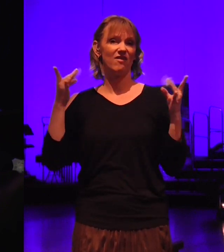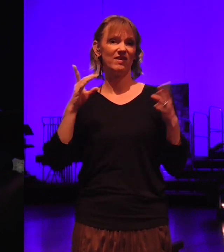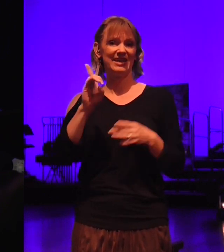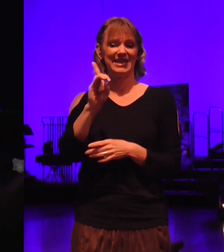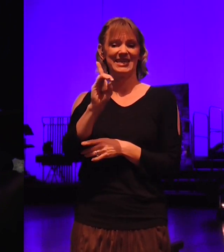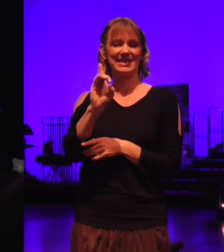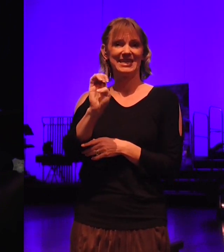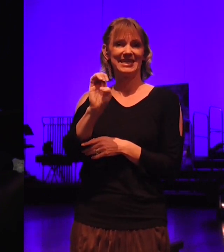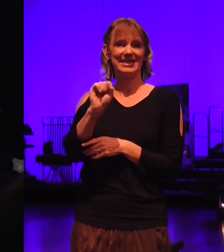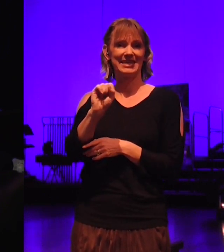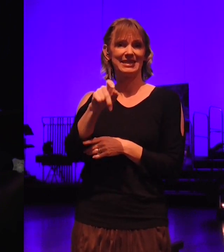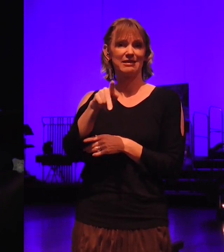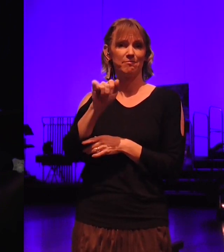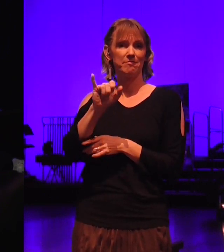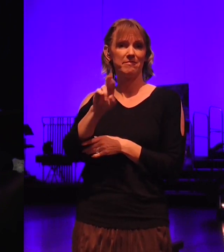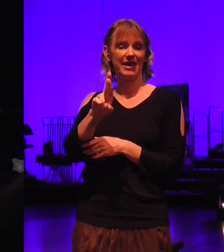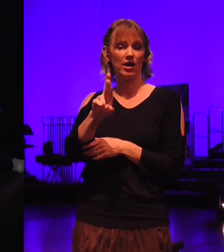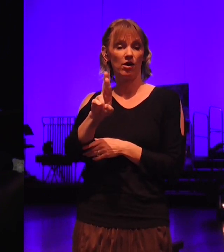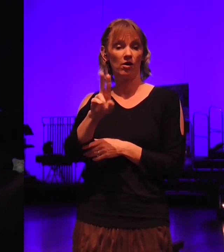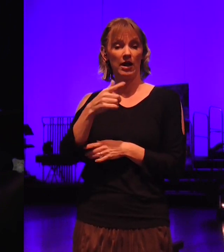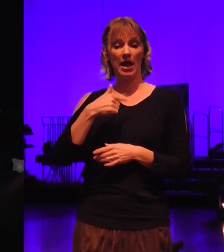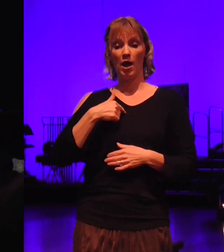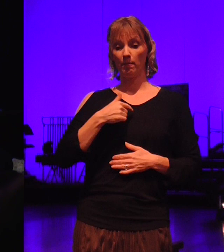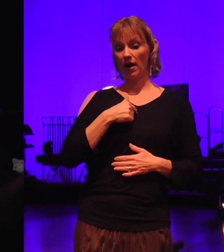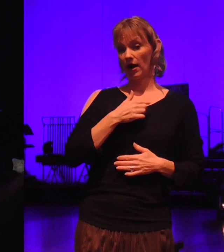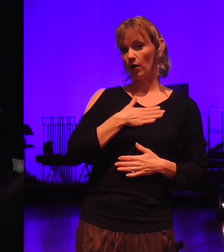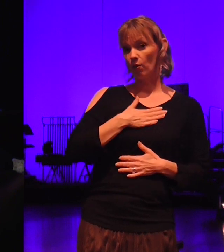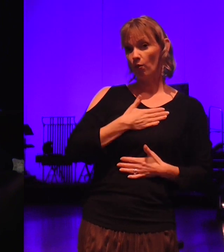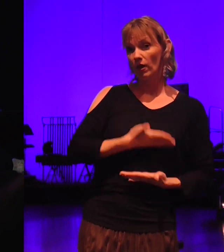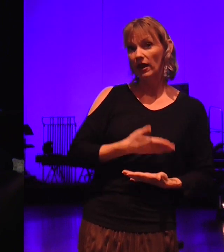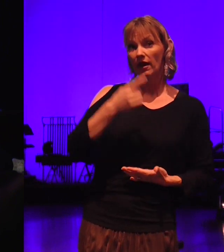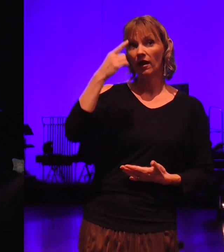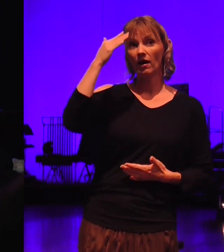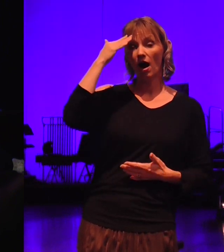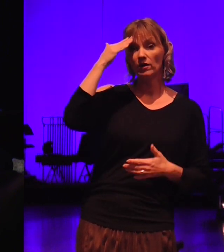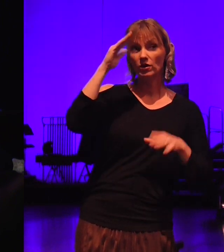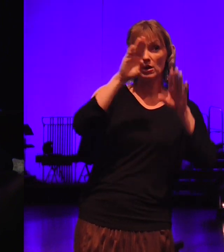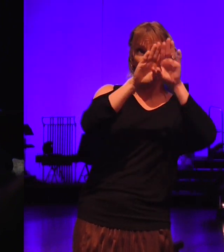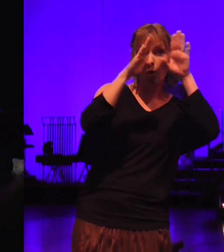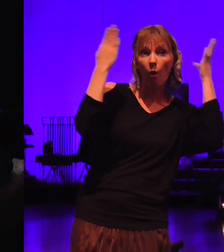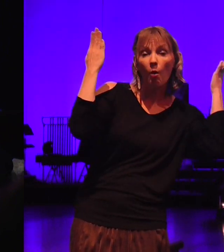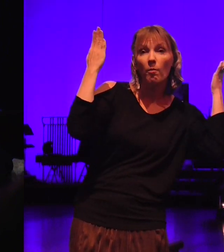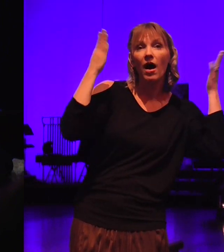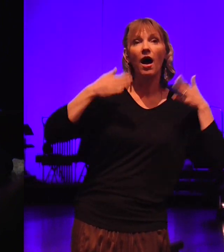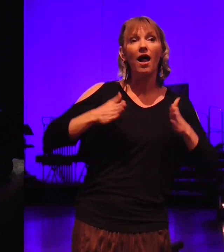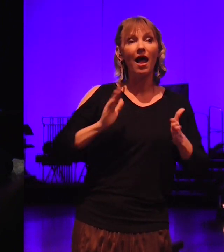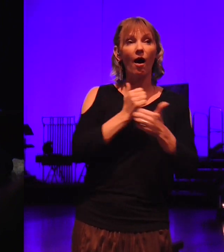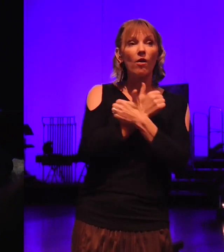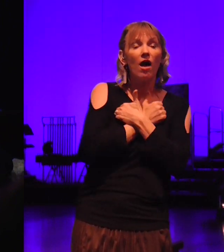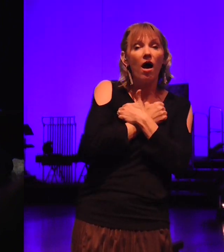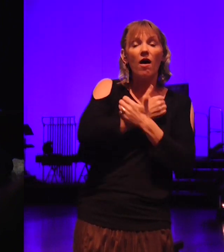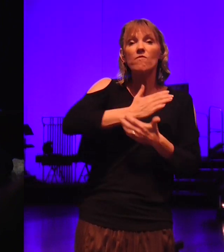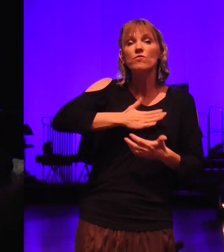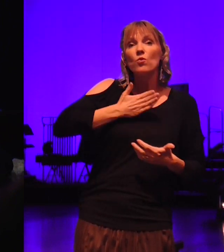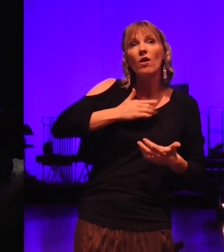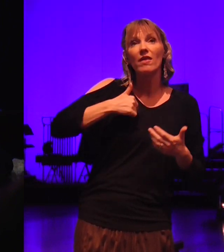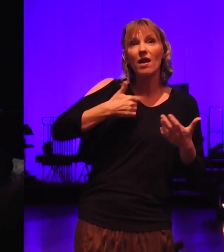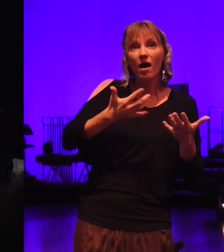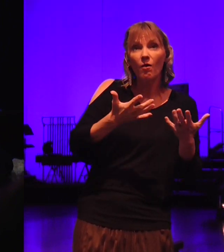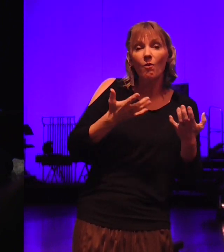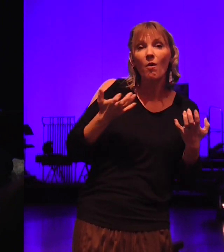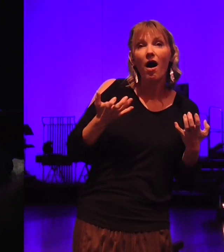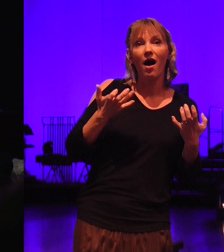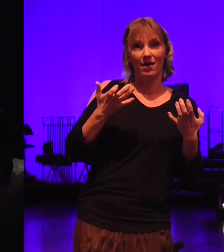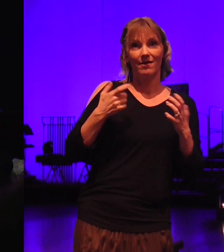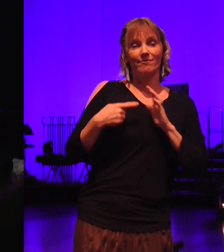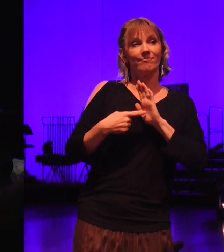I willing to have an open consciousness to let that love or that joy that I'm seeking to bring forth